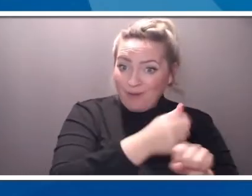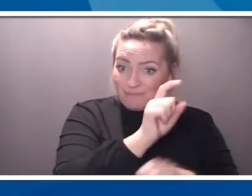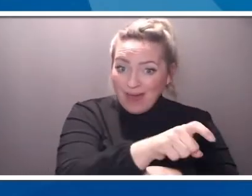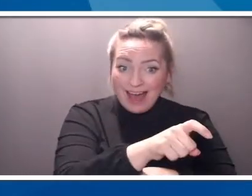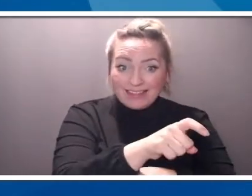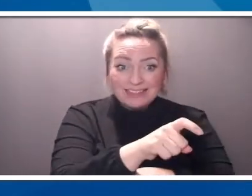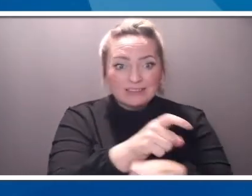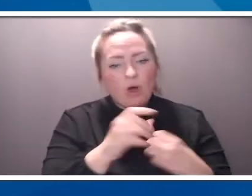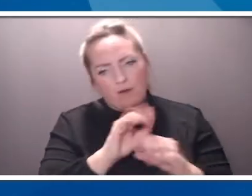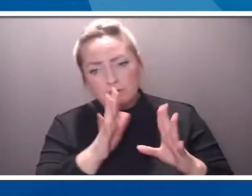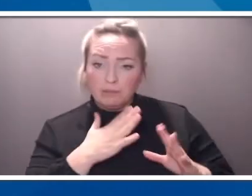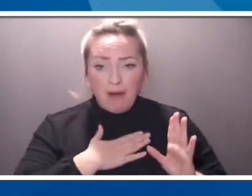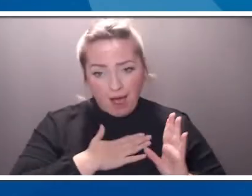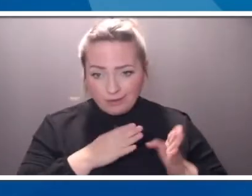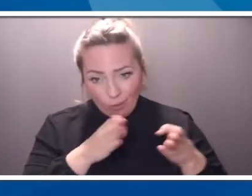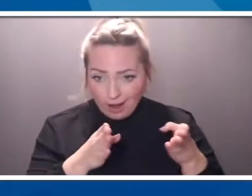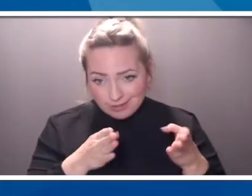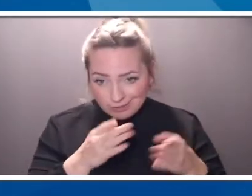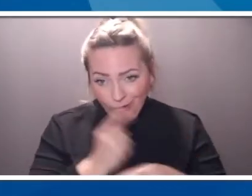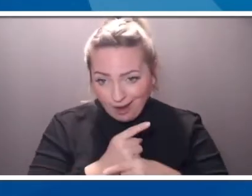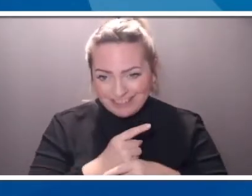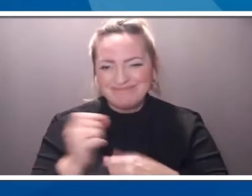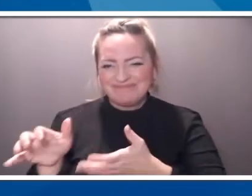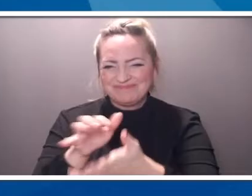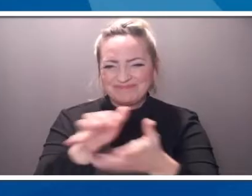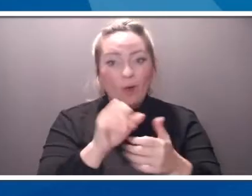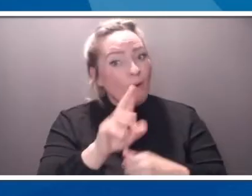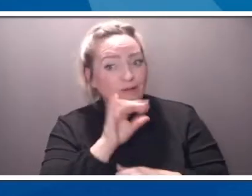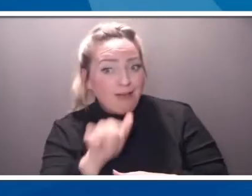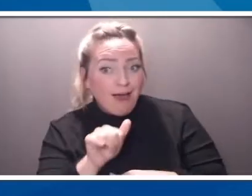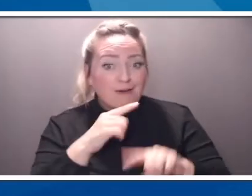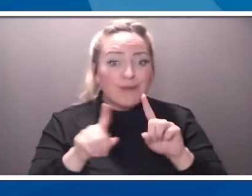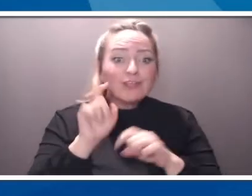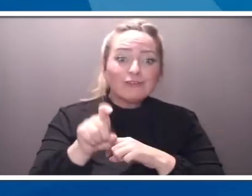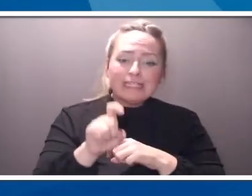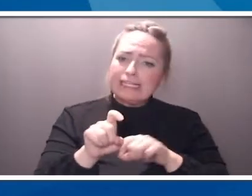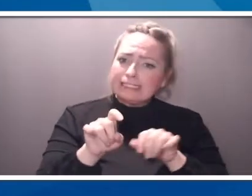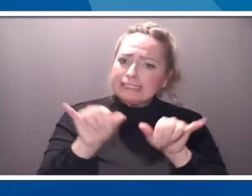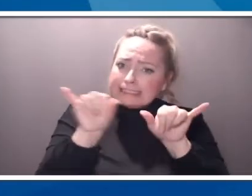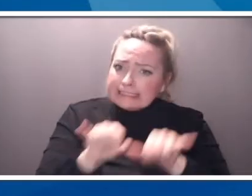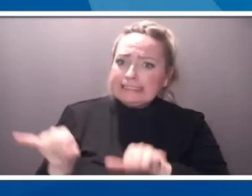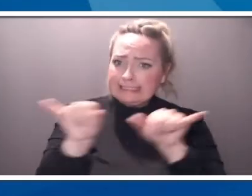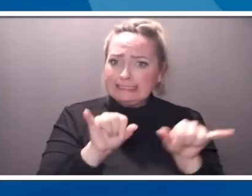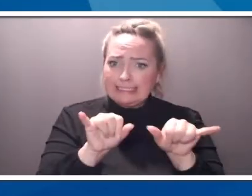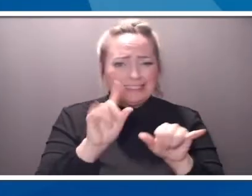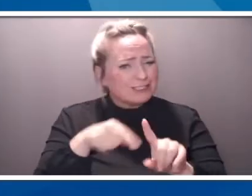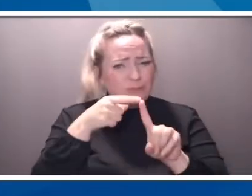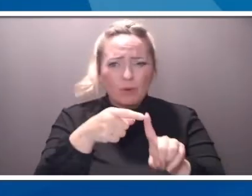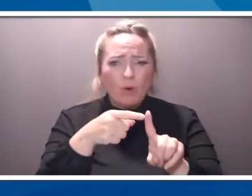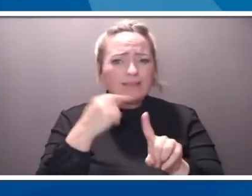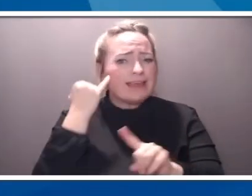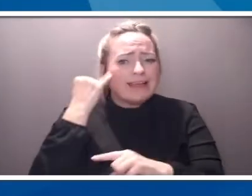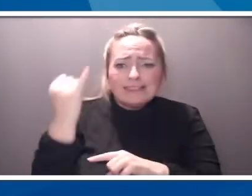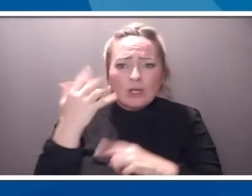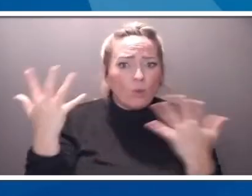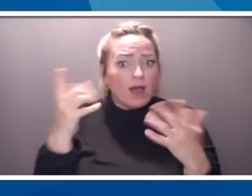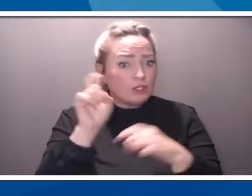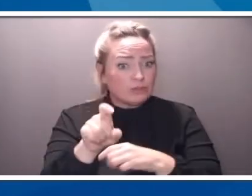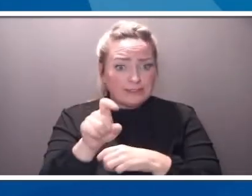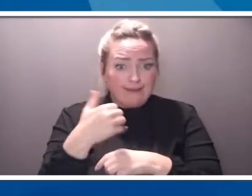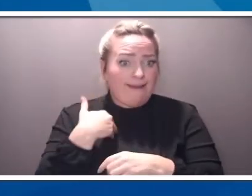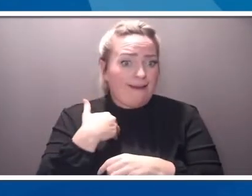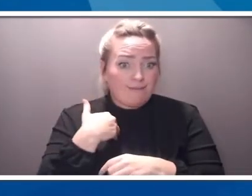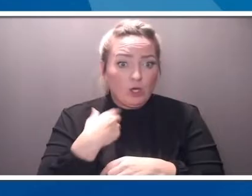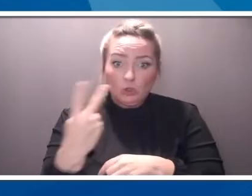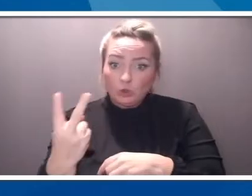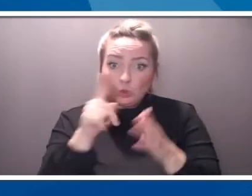is necessarily the correct one. Well, obviously mine is, but or not. But you need to have consistency. That goes back to the